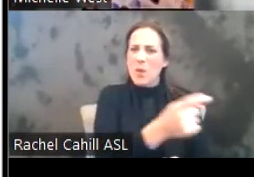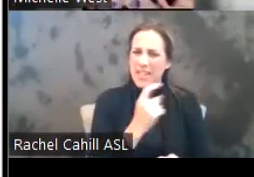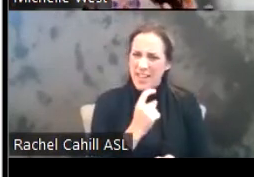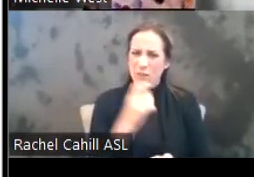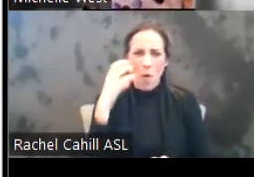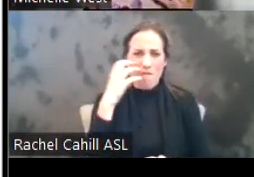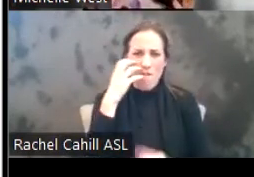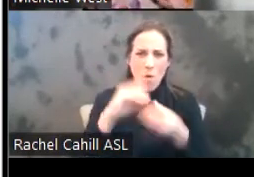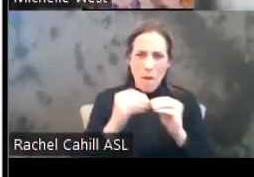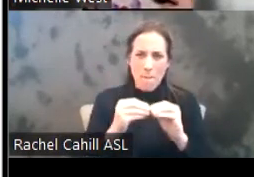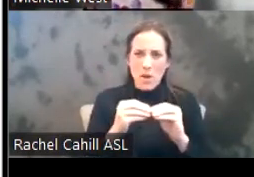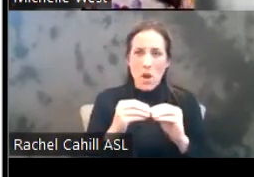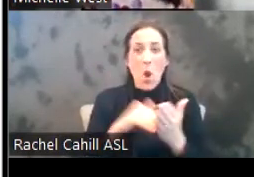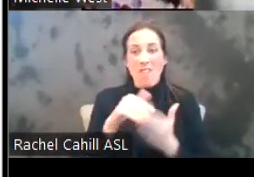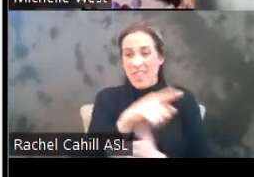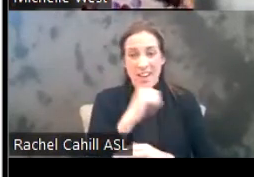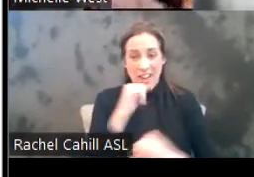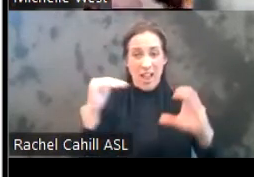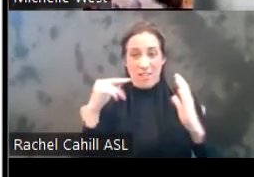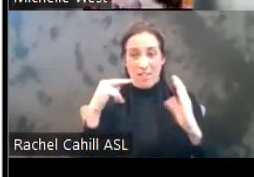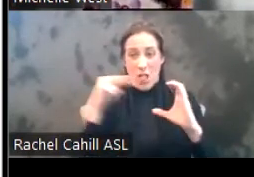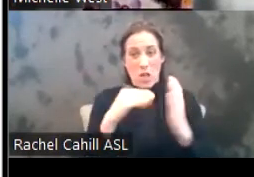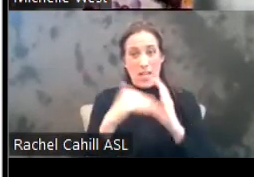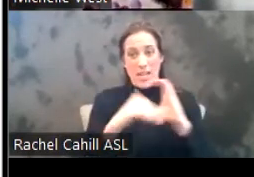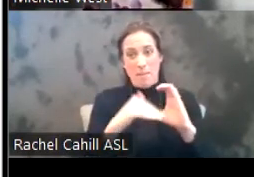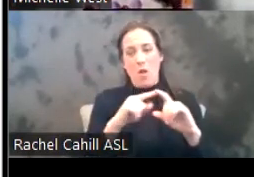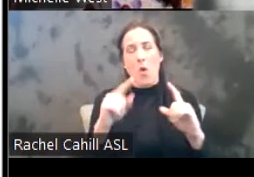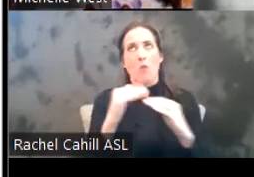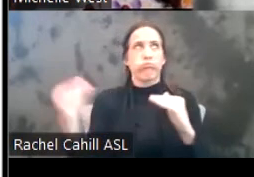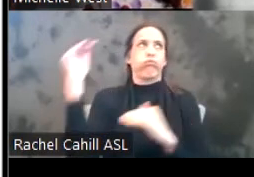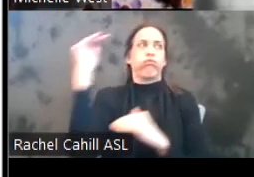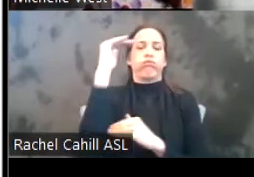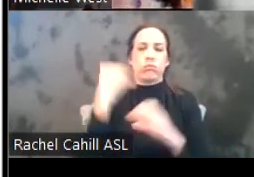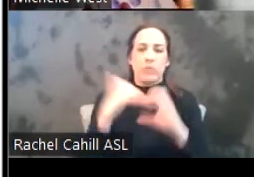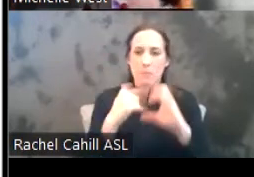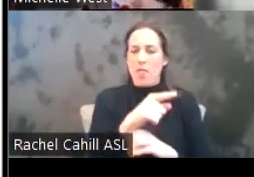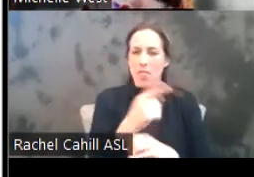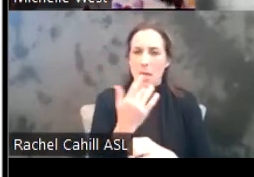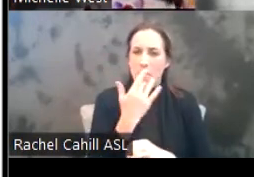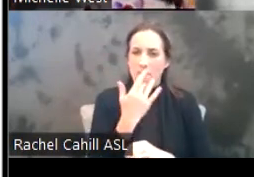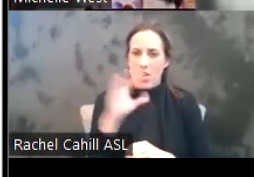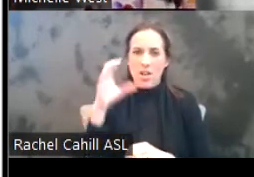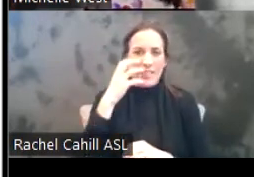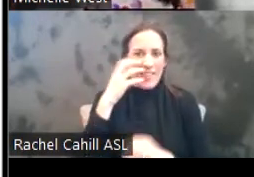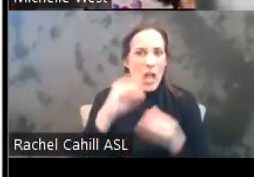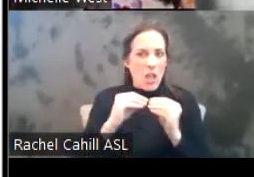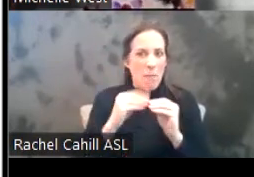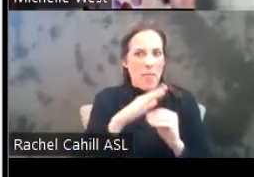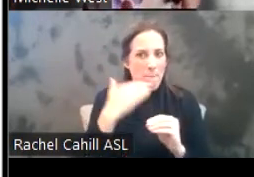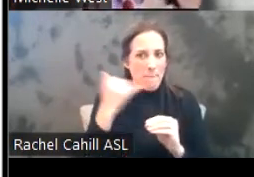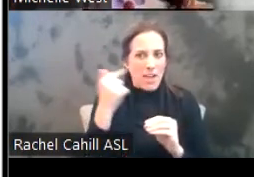a lot of them do not look at their email, or they get barraged with so much in email, you'll get lost. You want their cell number. That's how you get